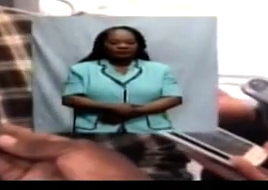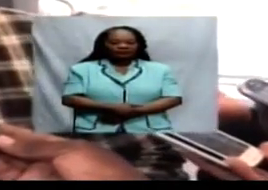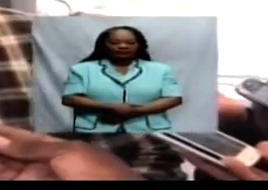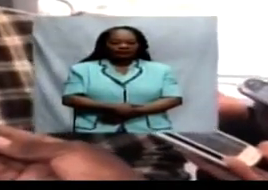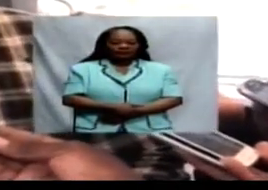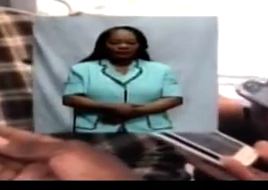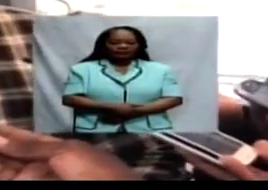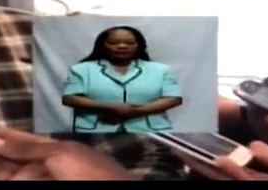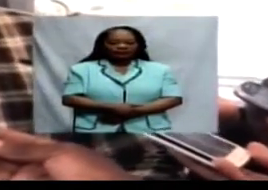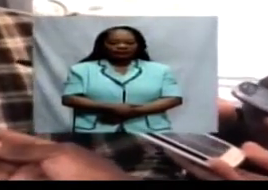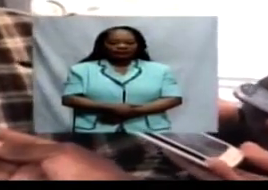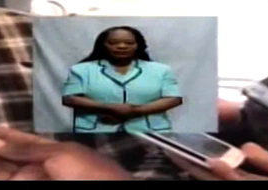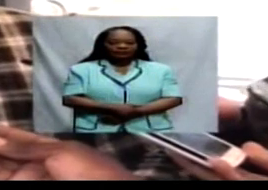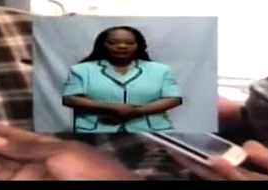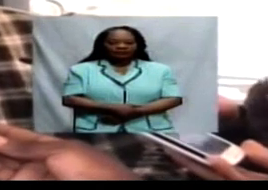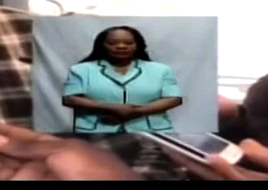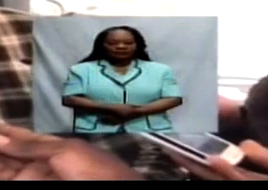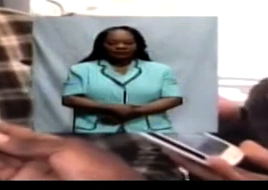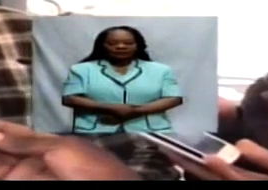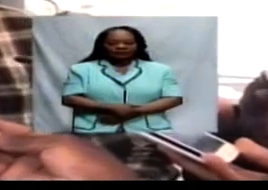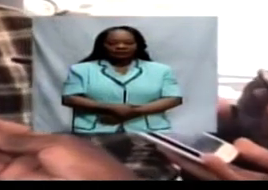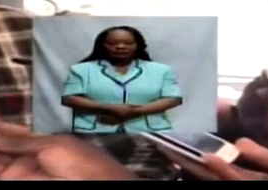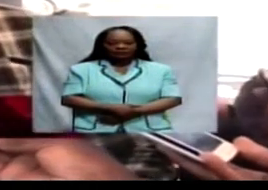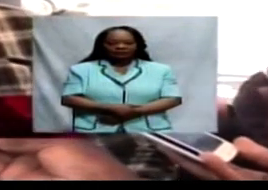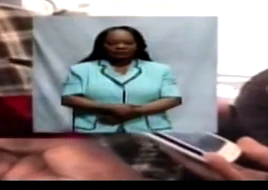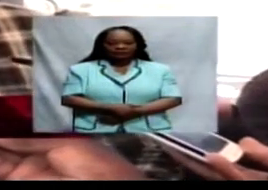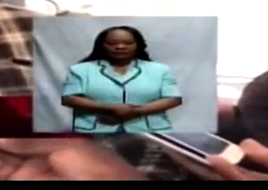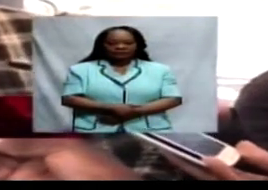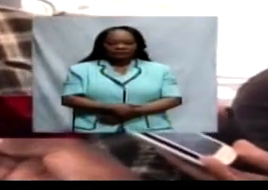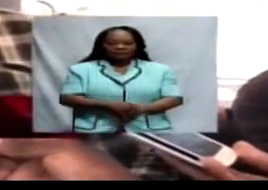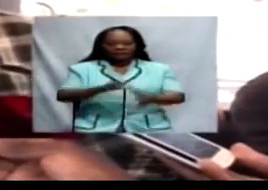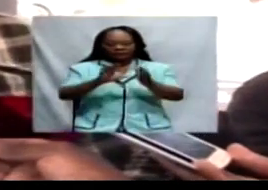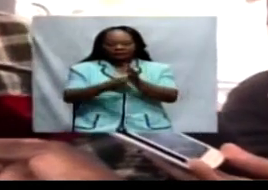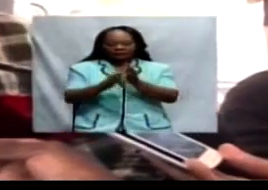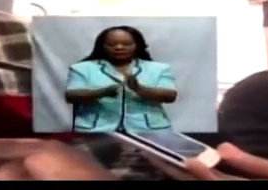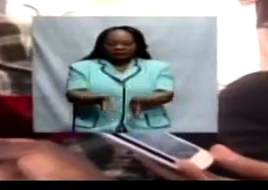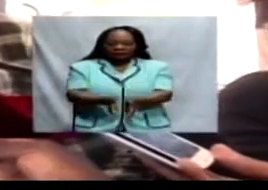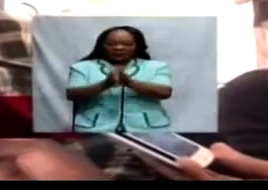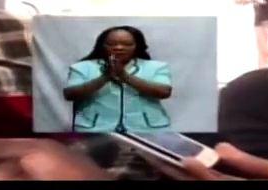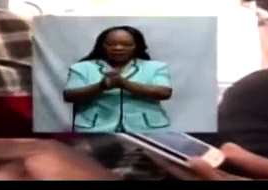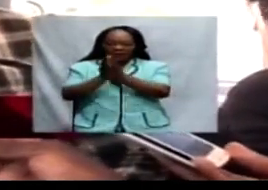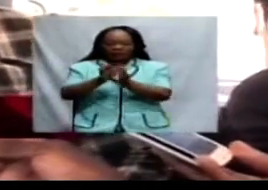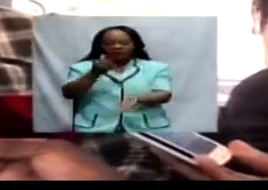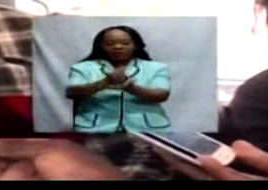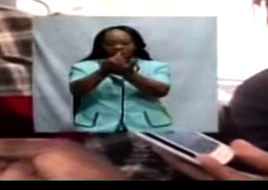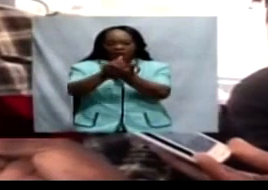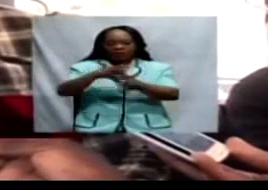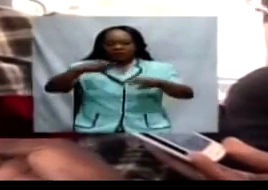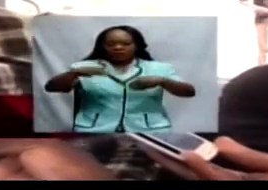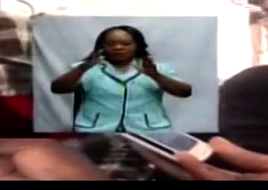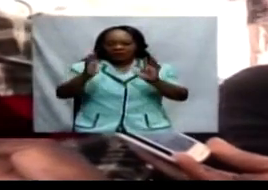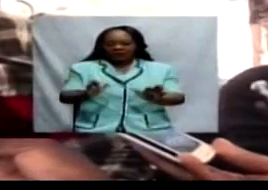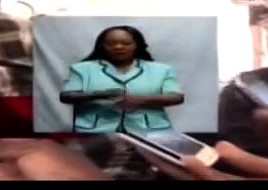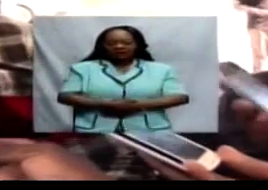Again, to appeal to His Excellency the President to look into the plight of the Kamwala traders, where we have a